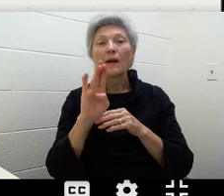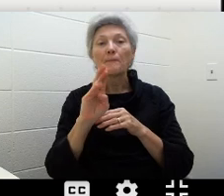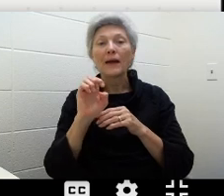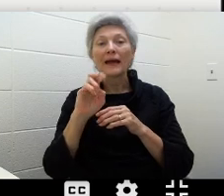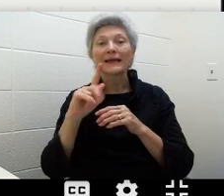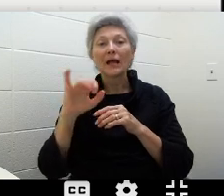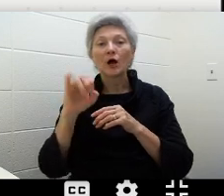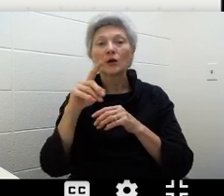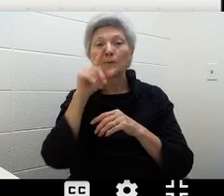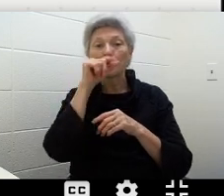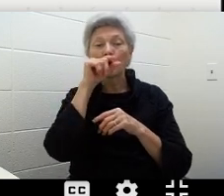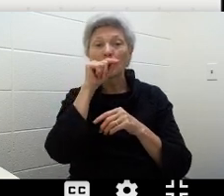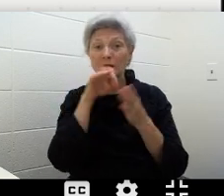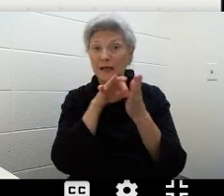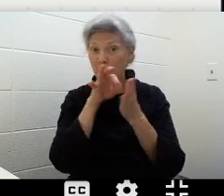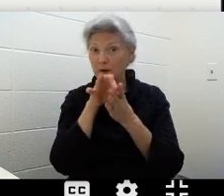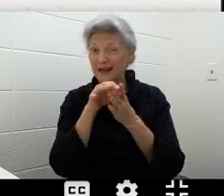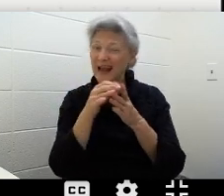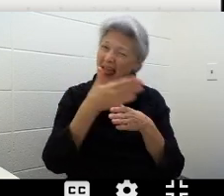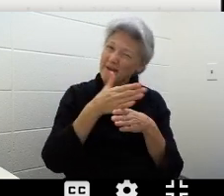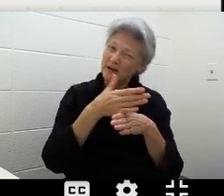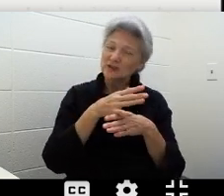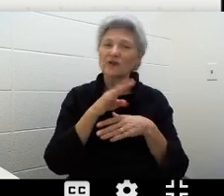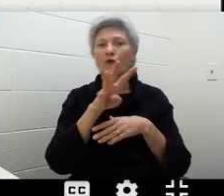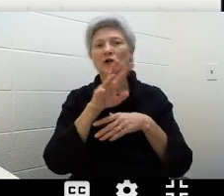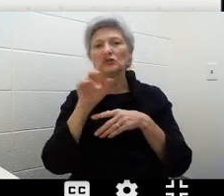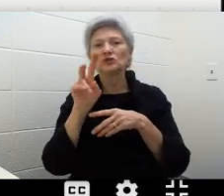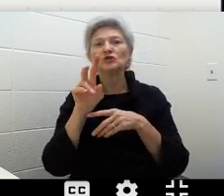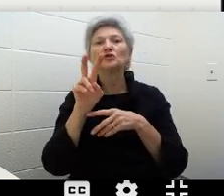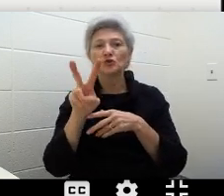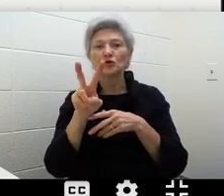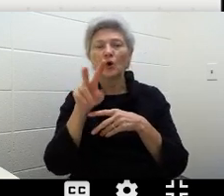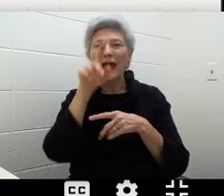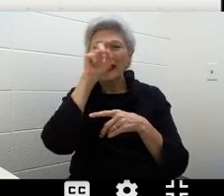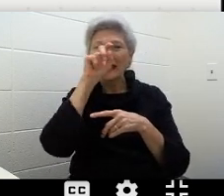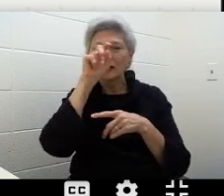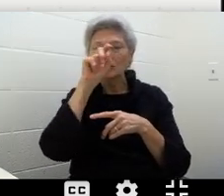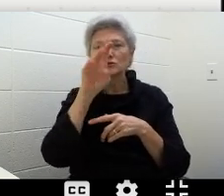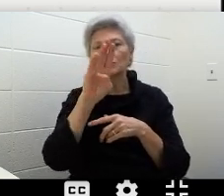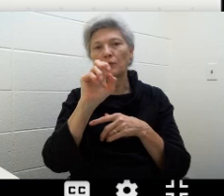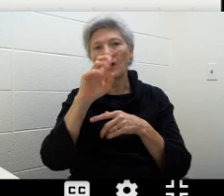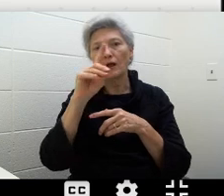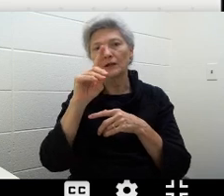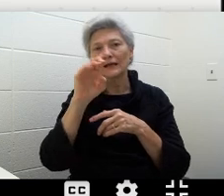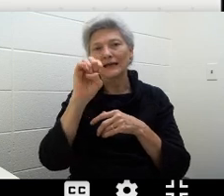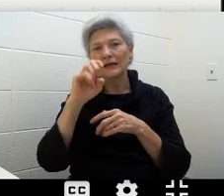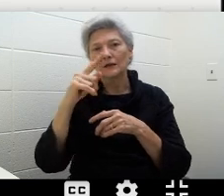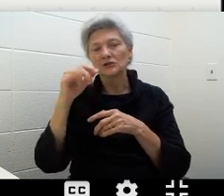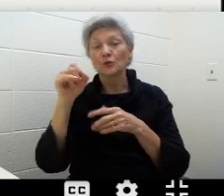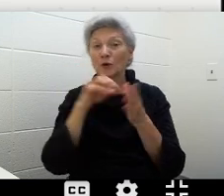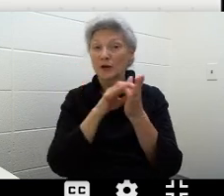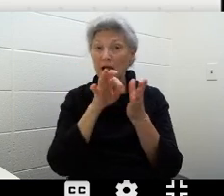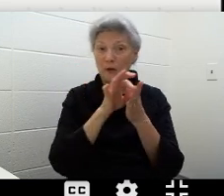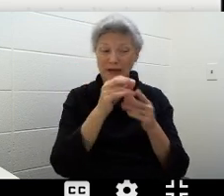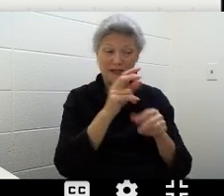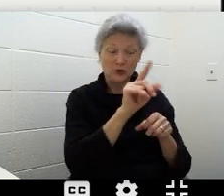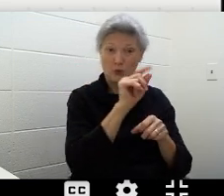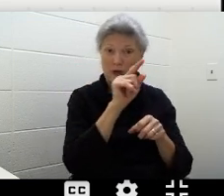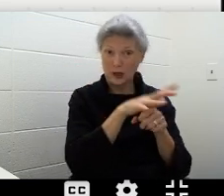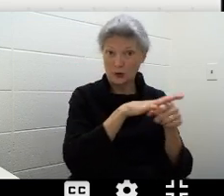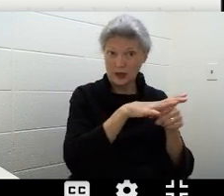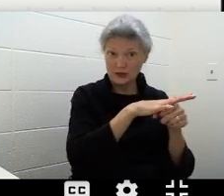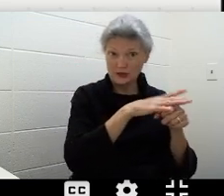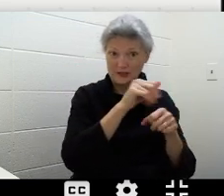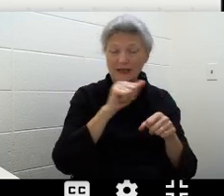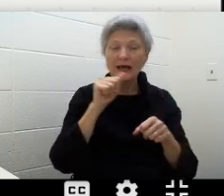an average of 42 bald eagles were counted in each of 20 locations throughout Alaska. In 2009,